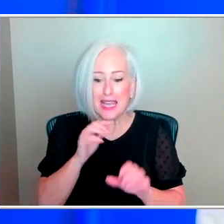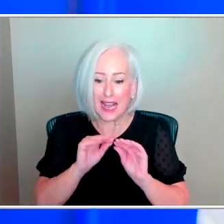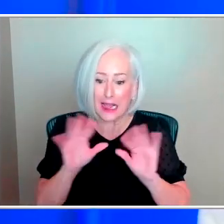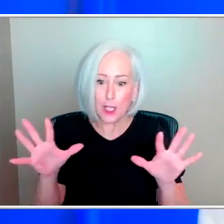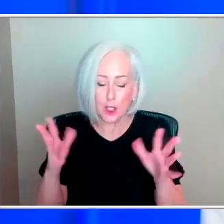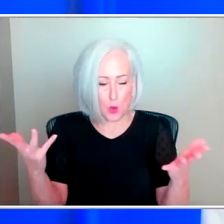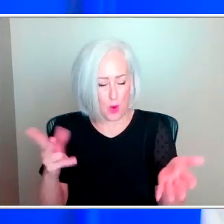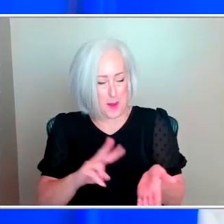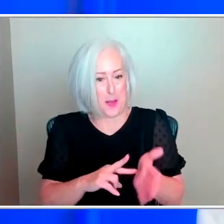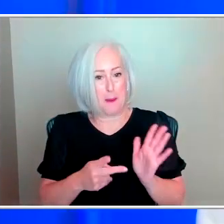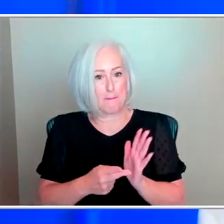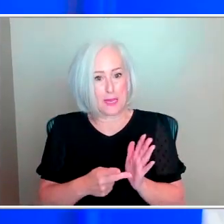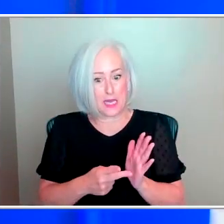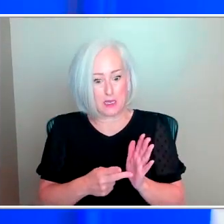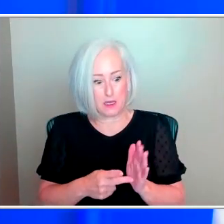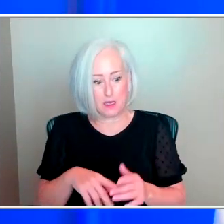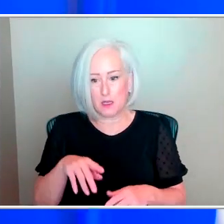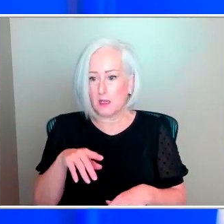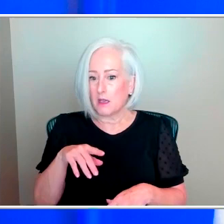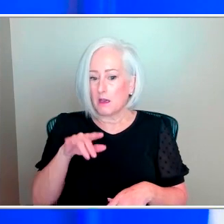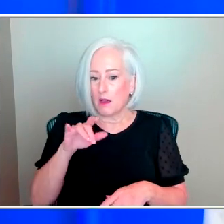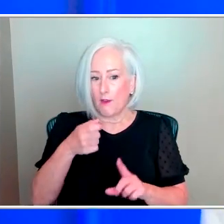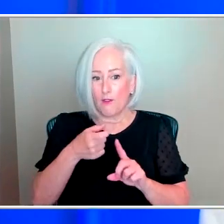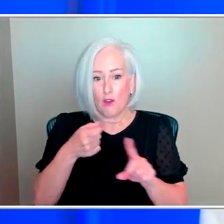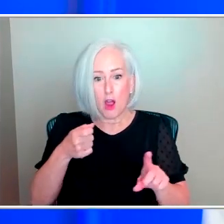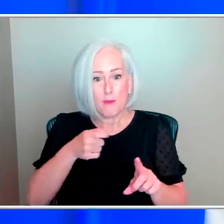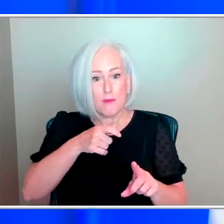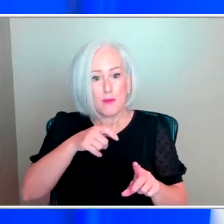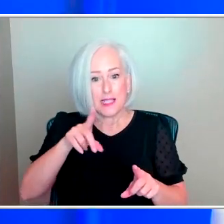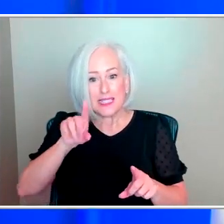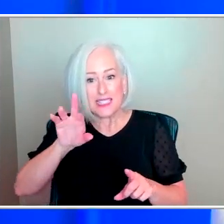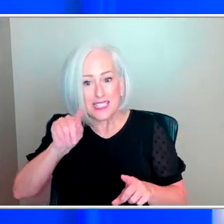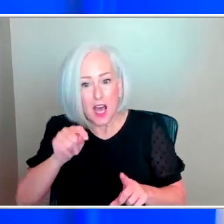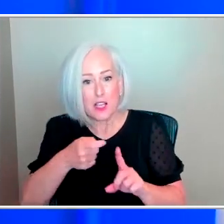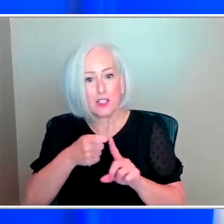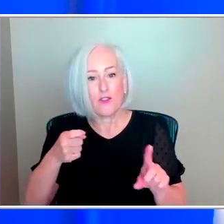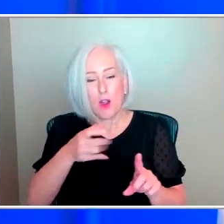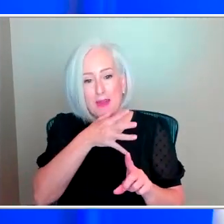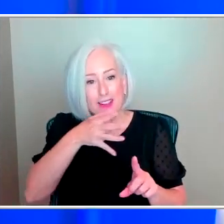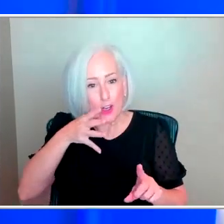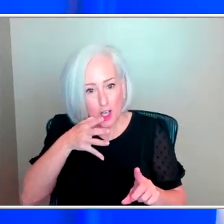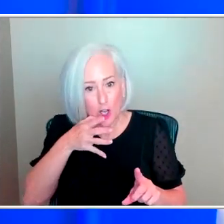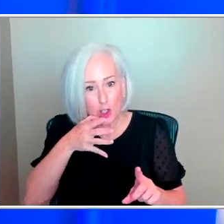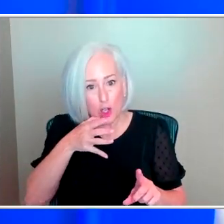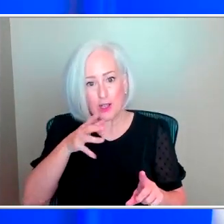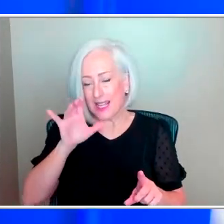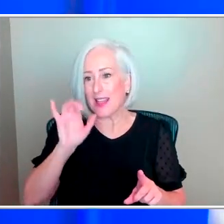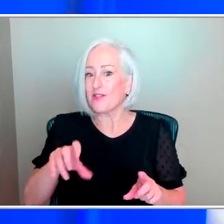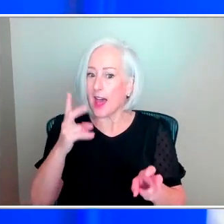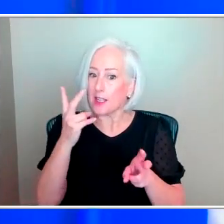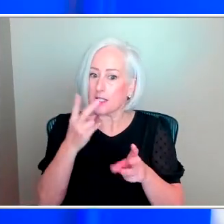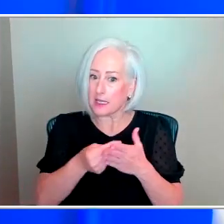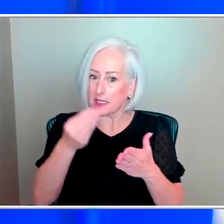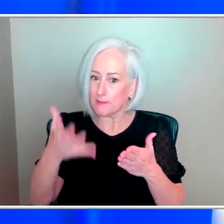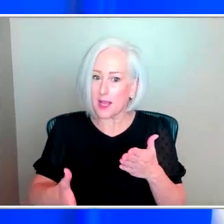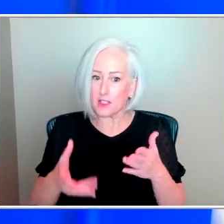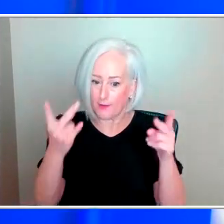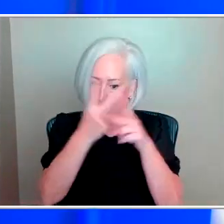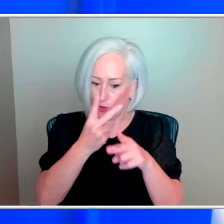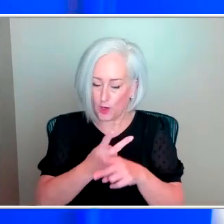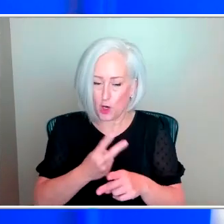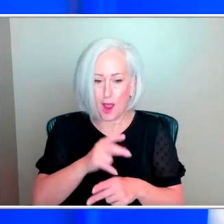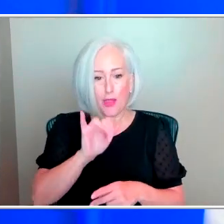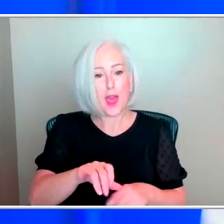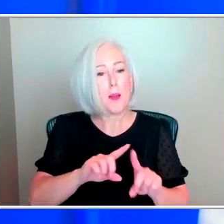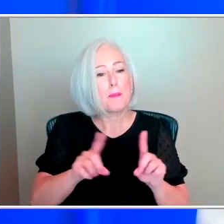that dust from an agricultural? And so, that's expensive to sort that all out. But part of that we need to know